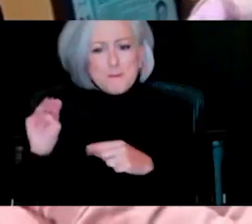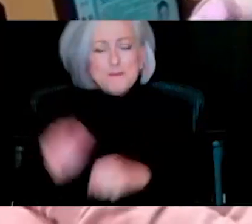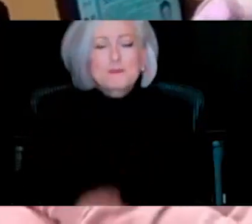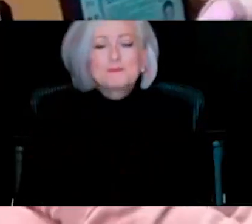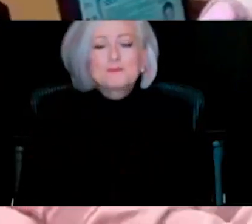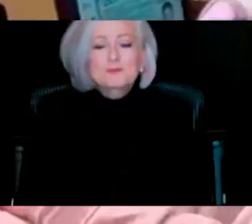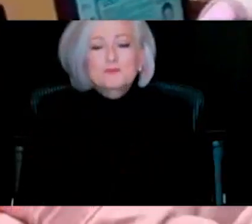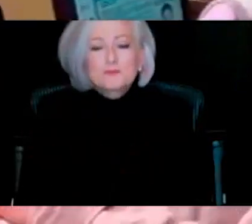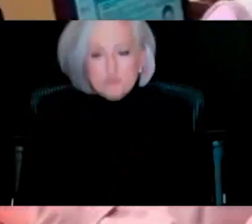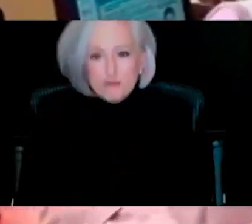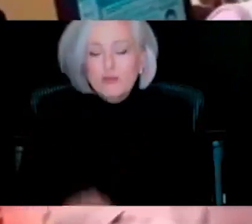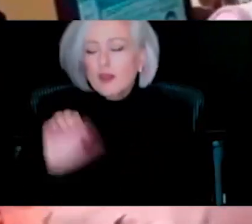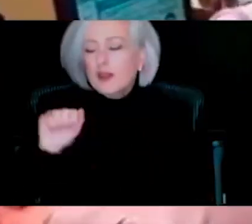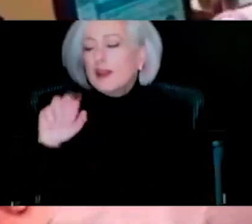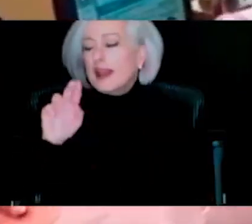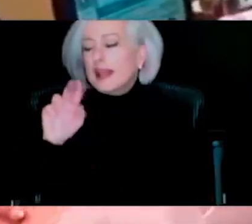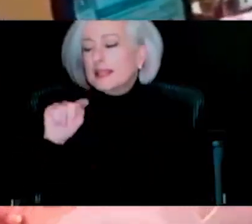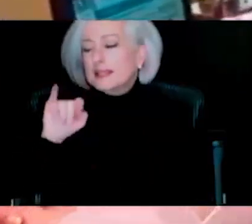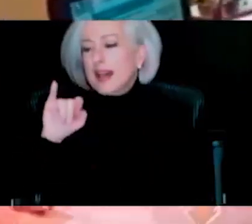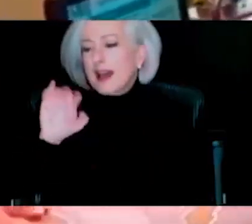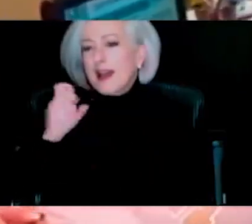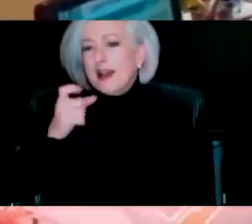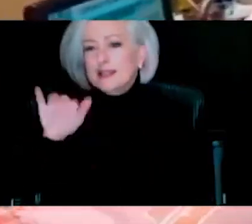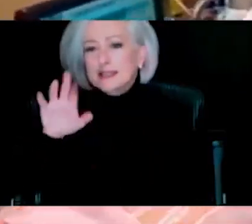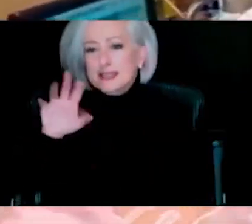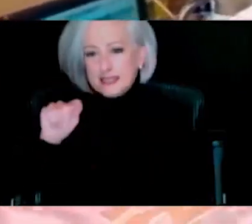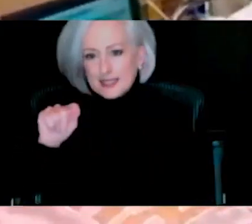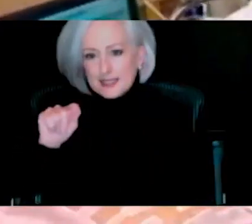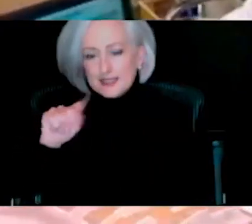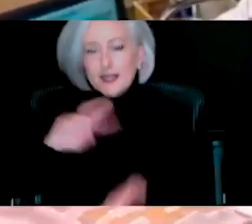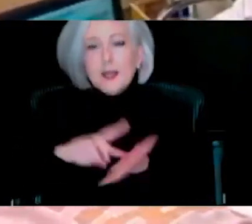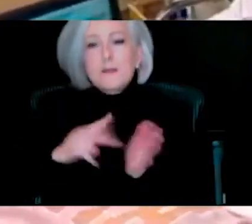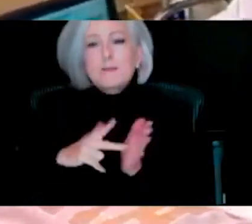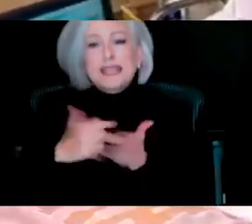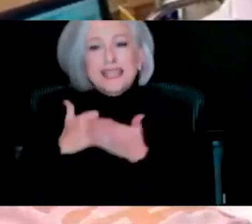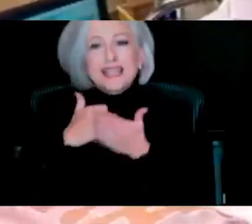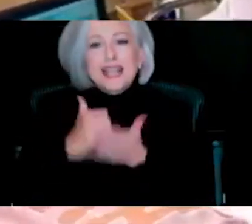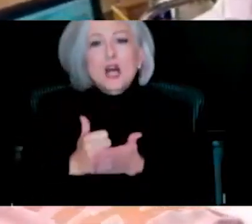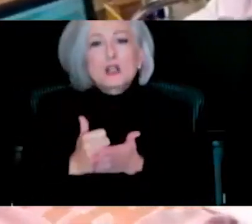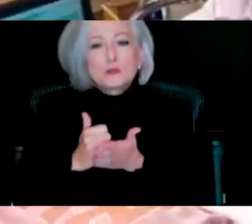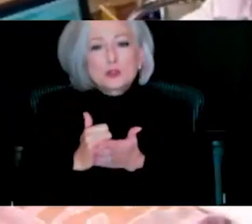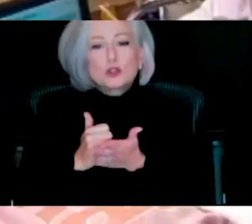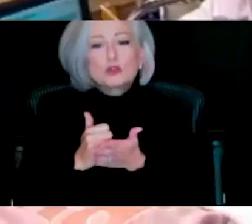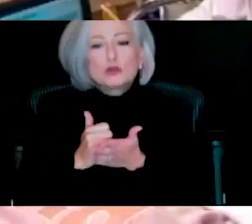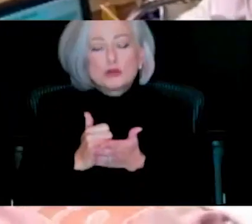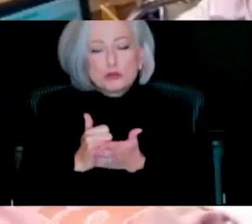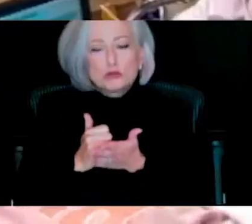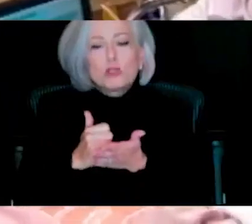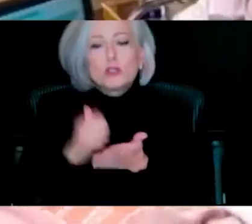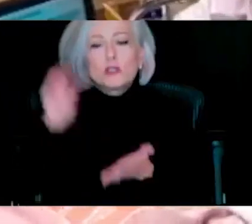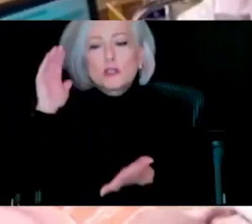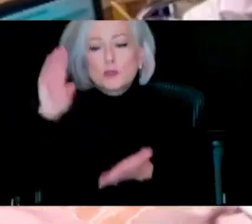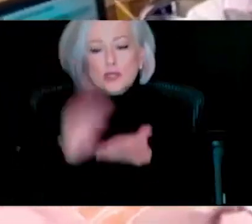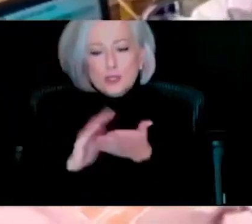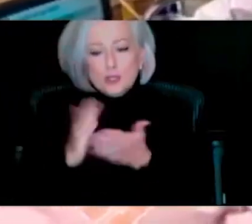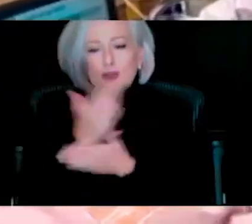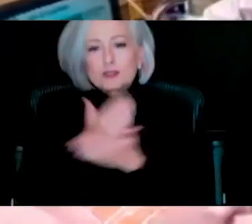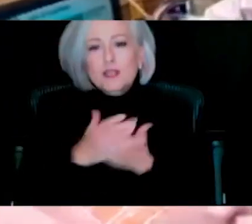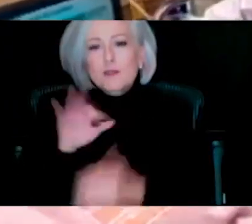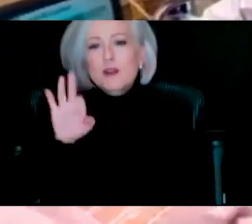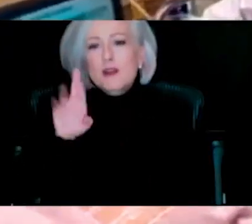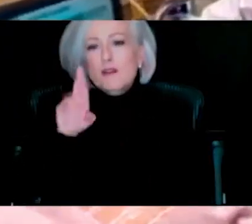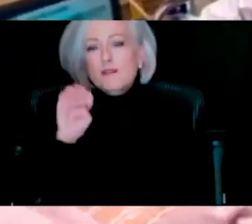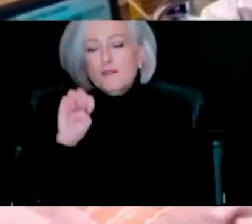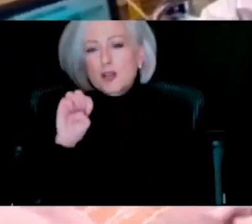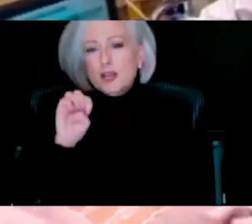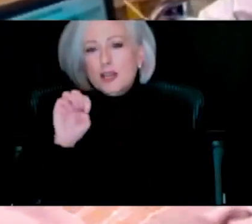So it's an antioxidant, meaning that it helps to take away some of the free radicals, which are some